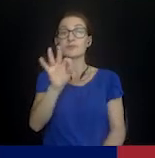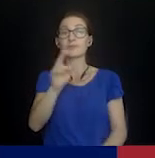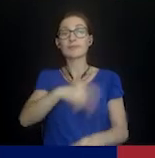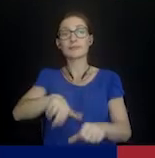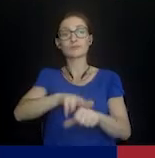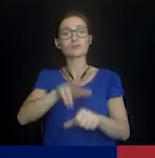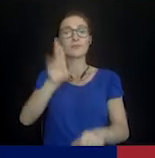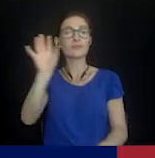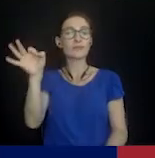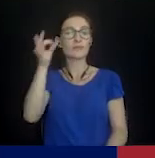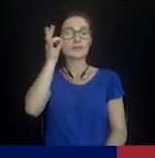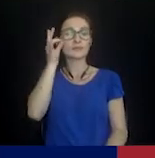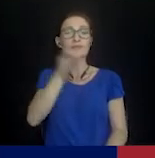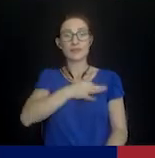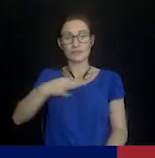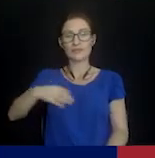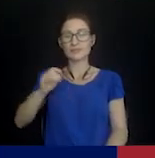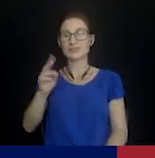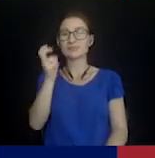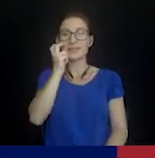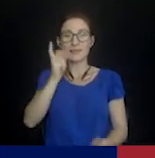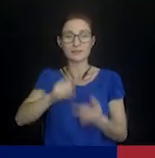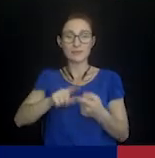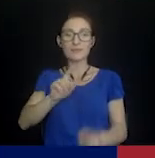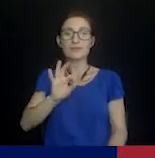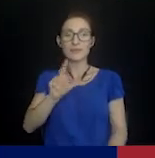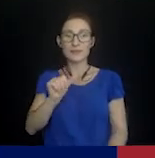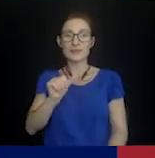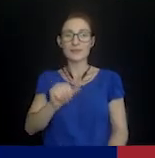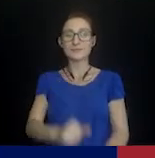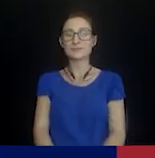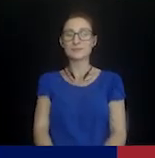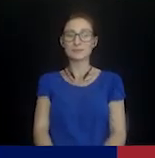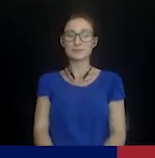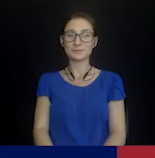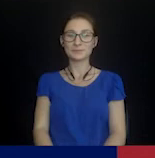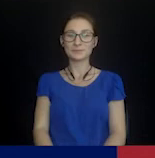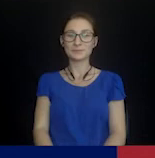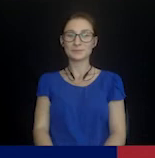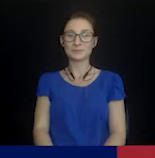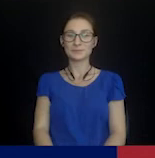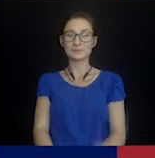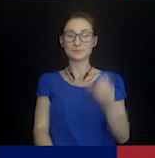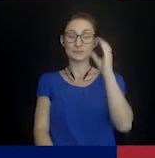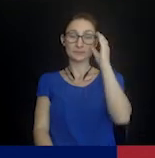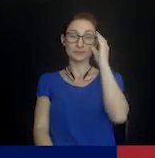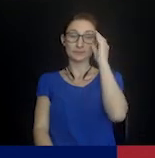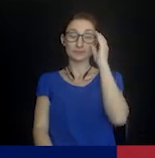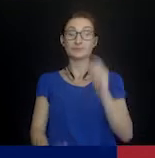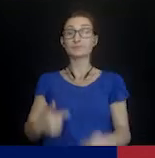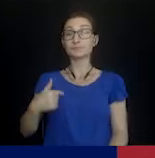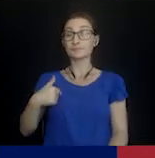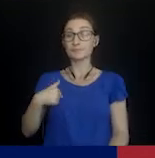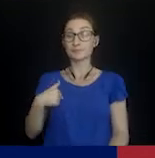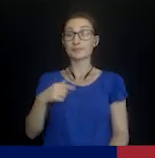National Federation of the Blind of Florida. I am African American,